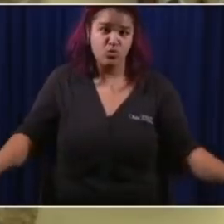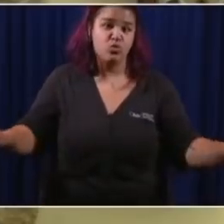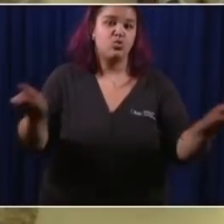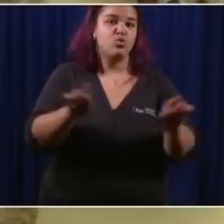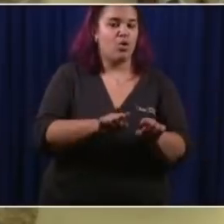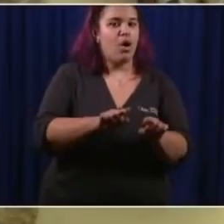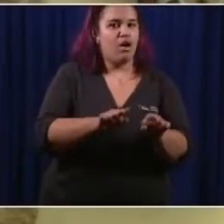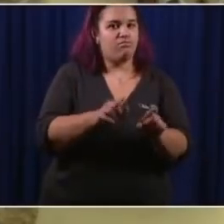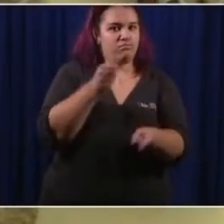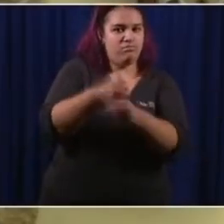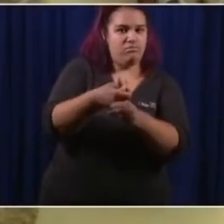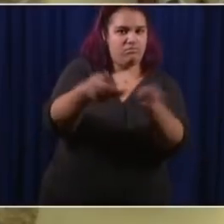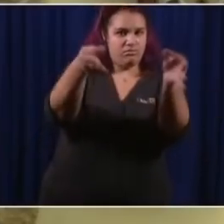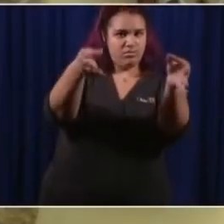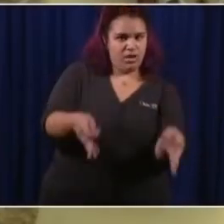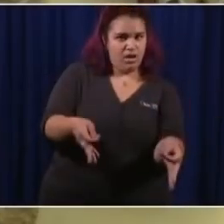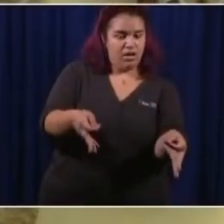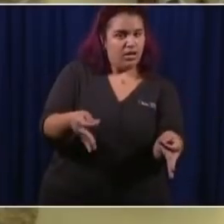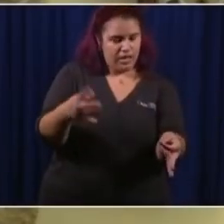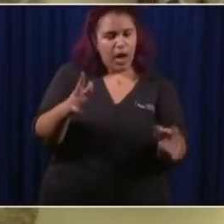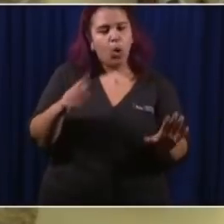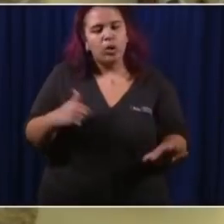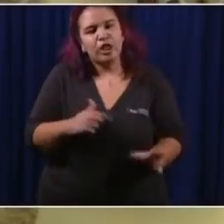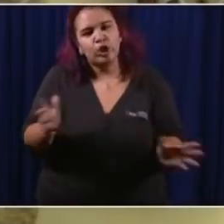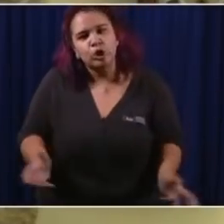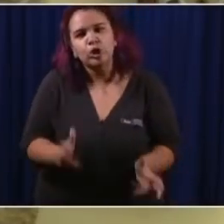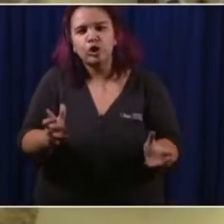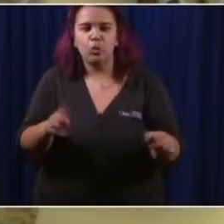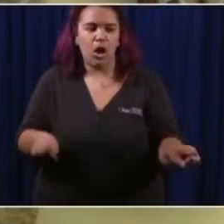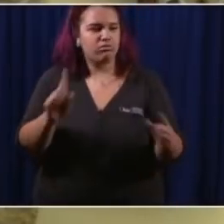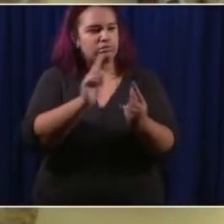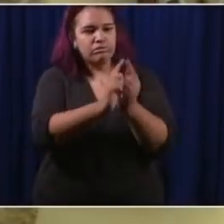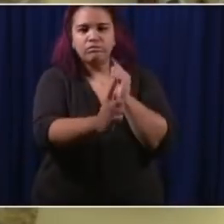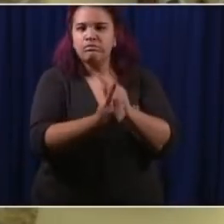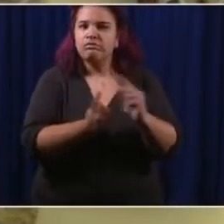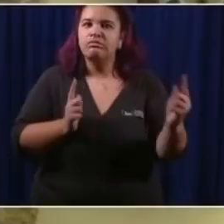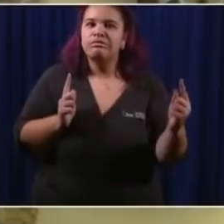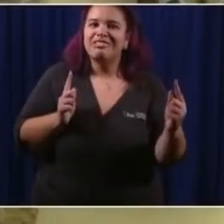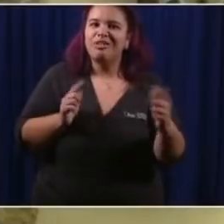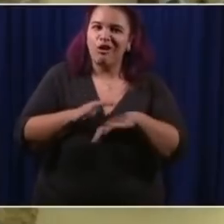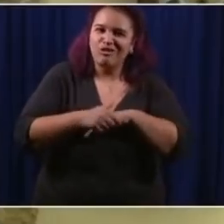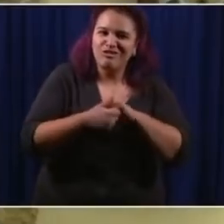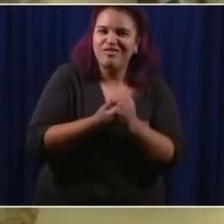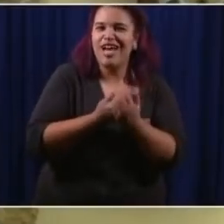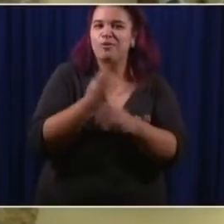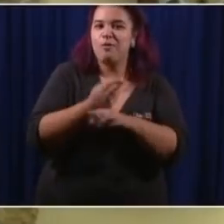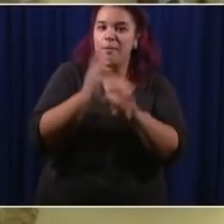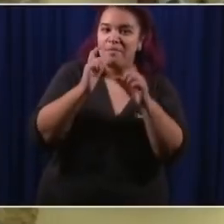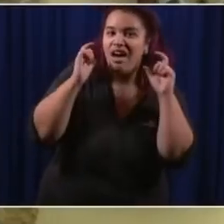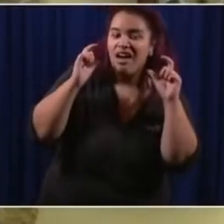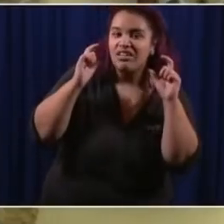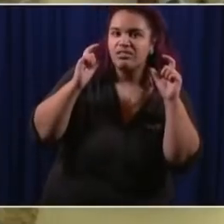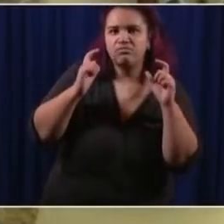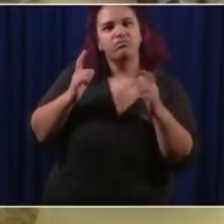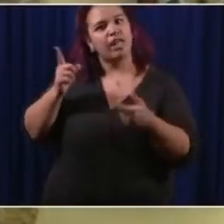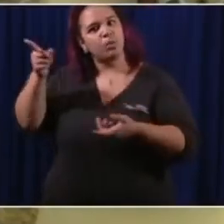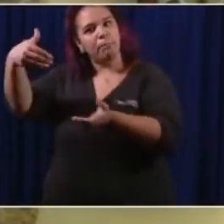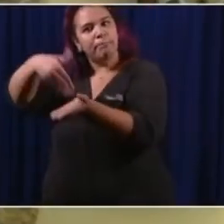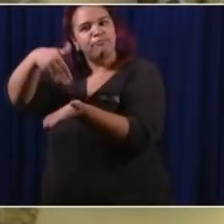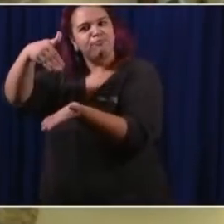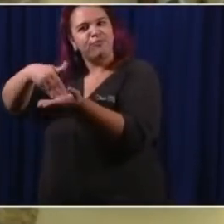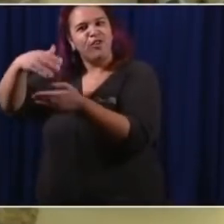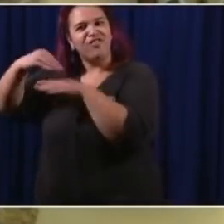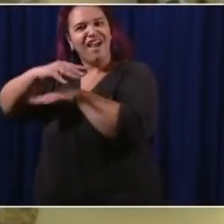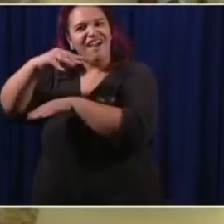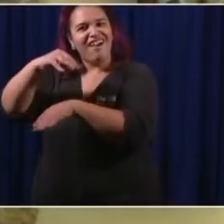self-defined. And, we tell people keep a social distance. We do all those things because that's the best health instruction that there can be.